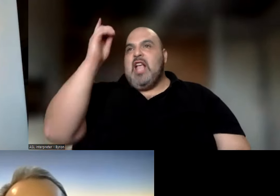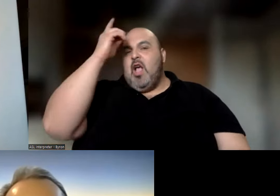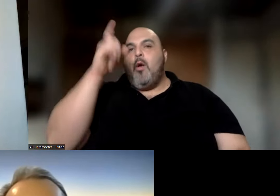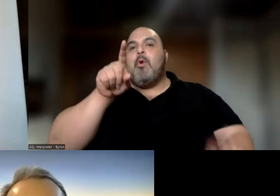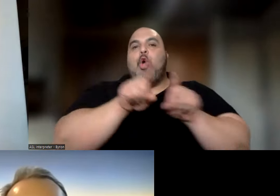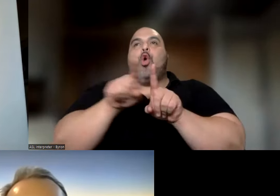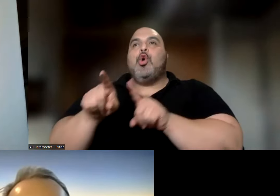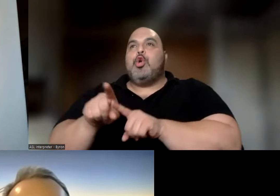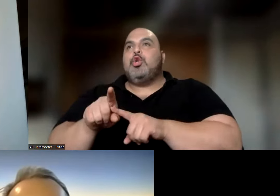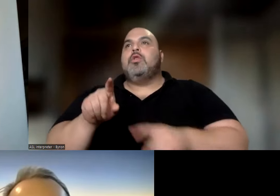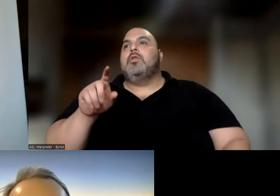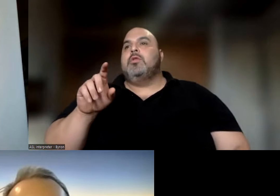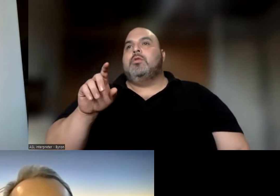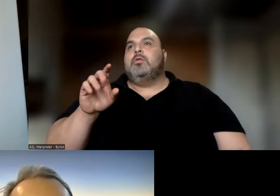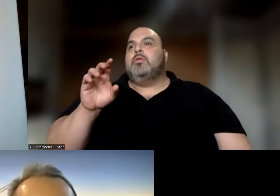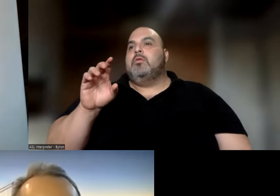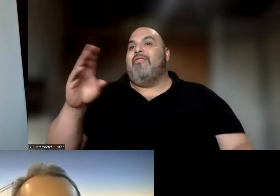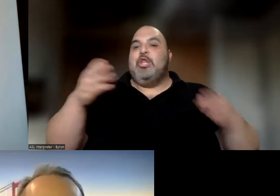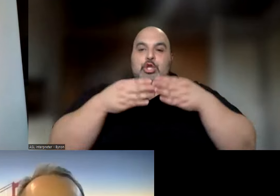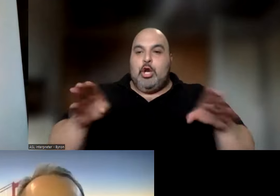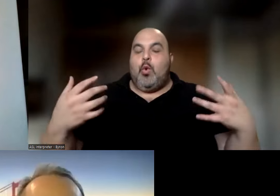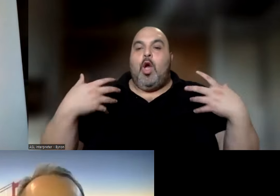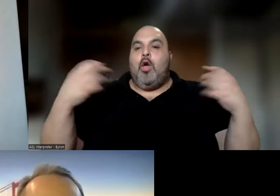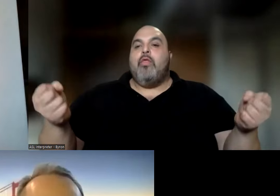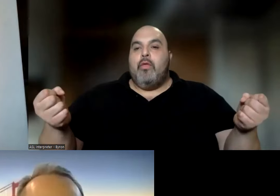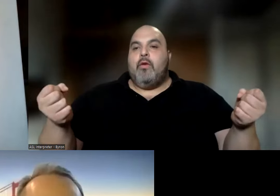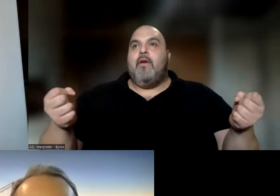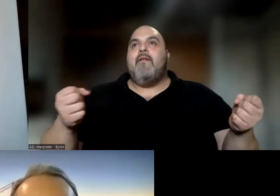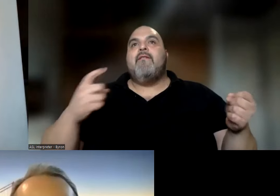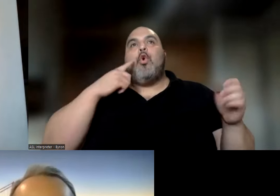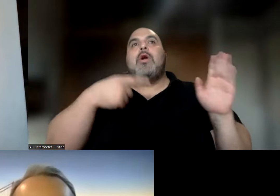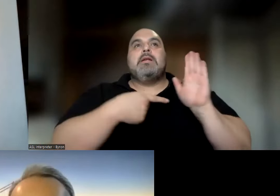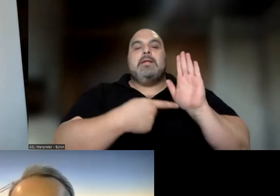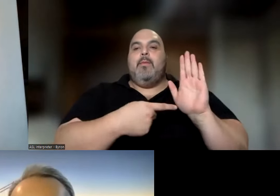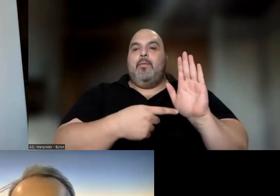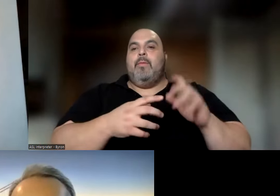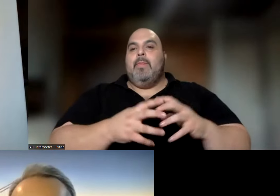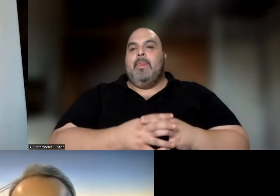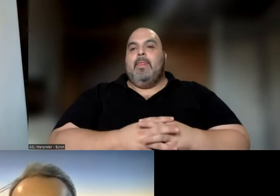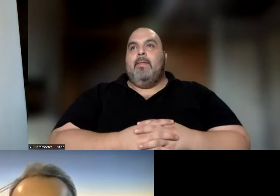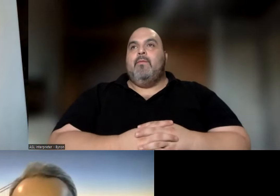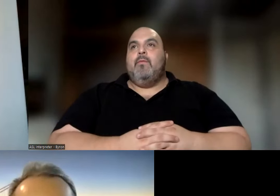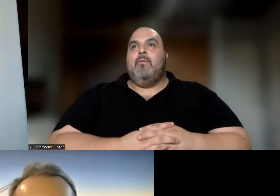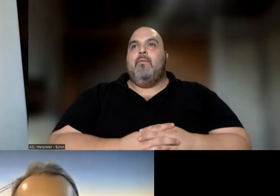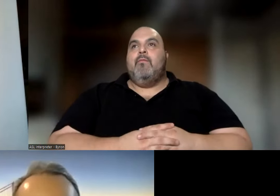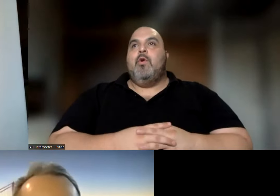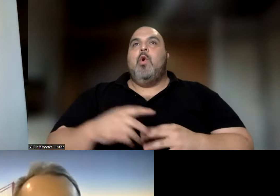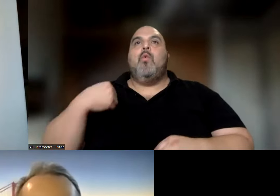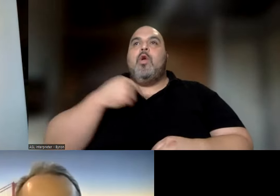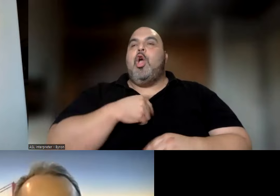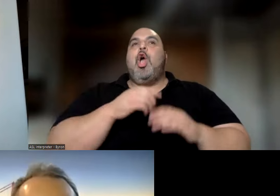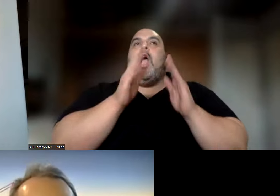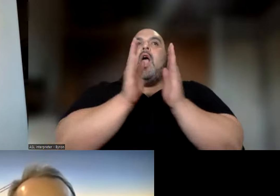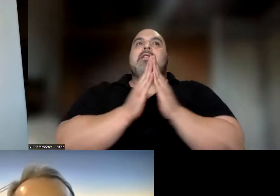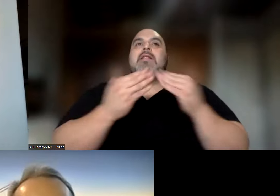terms of the general health of individuals. So say, for example, we are all asked to have